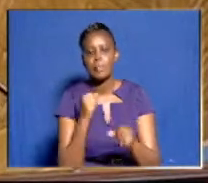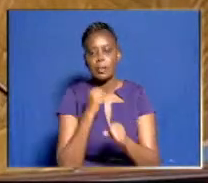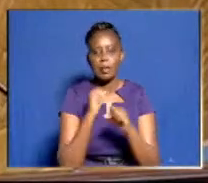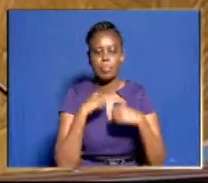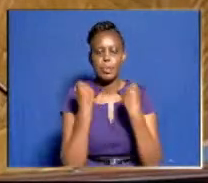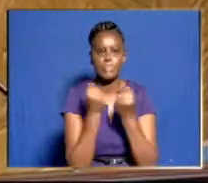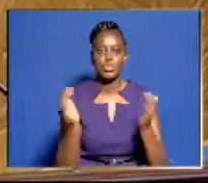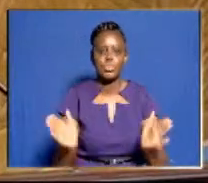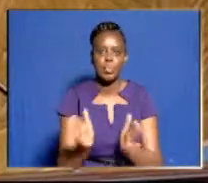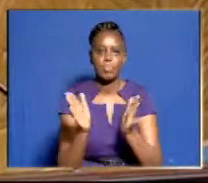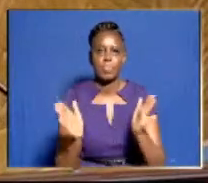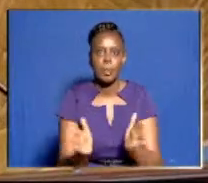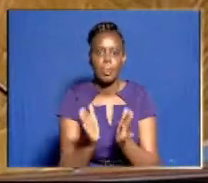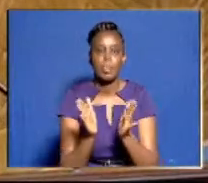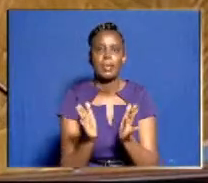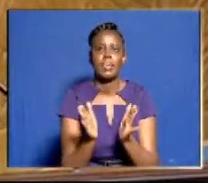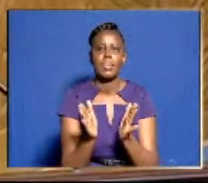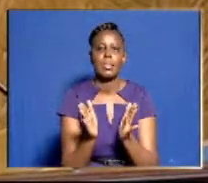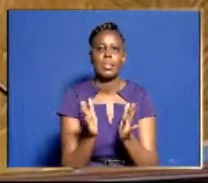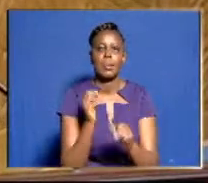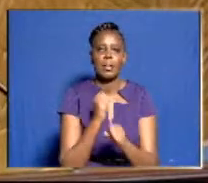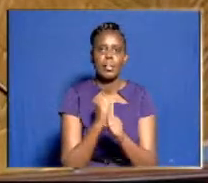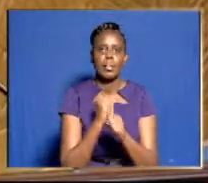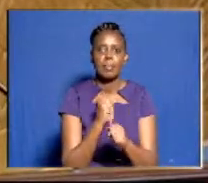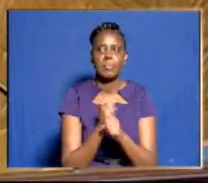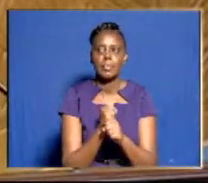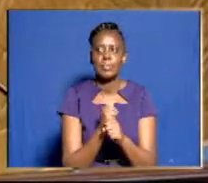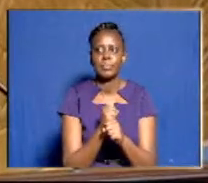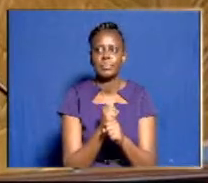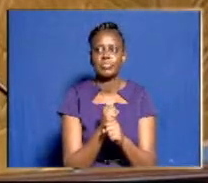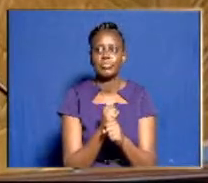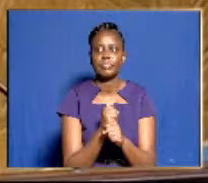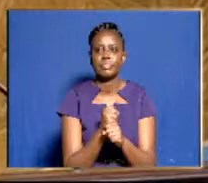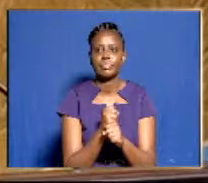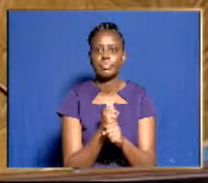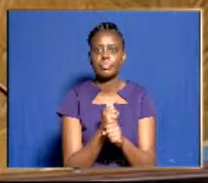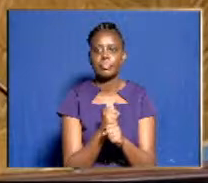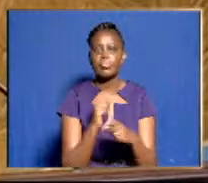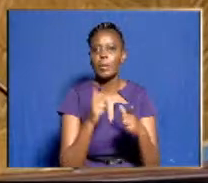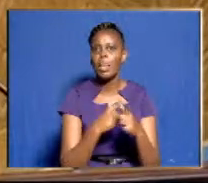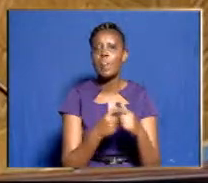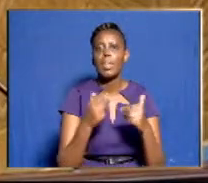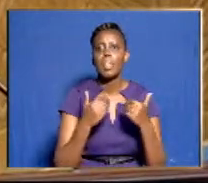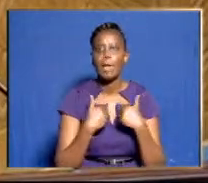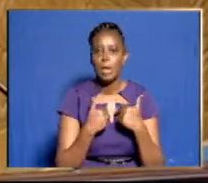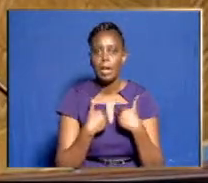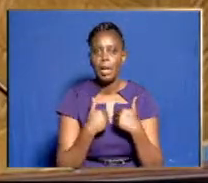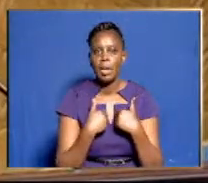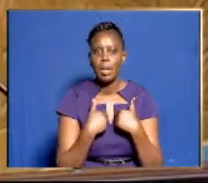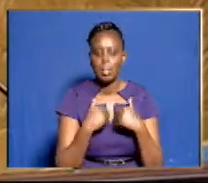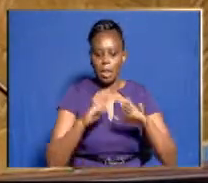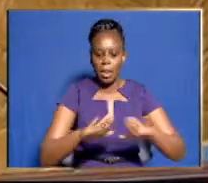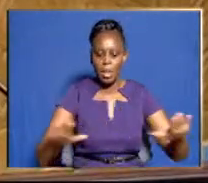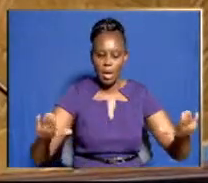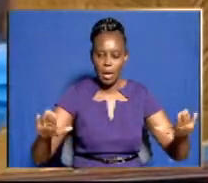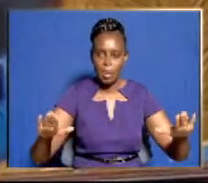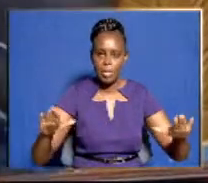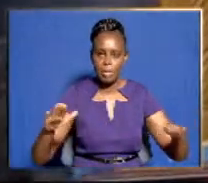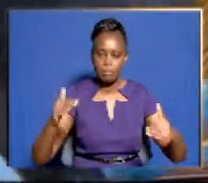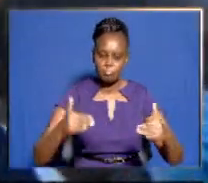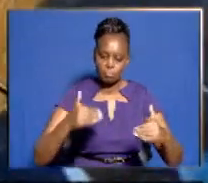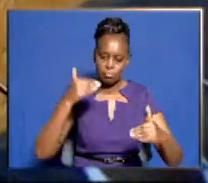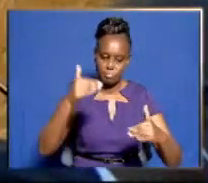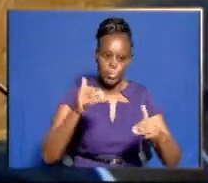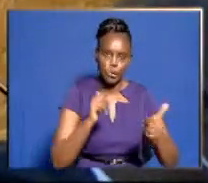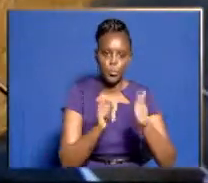Social Welfare. Labor, yes. Yeah, then we'll have land, followed by